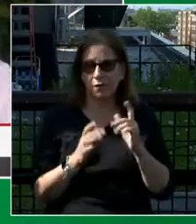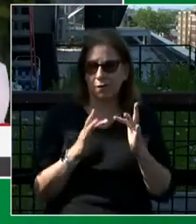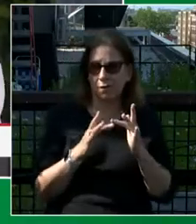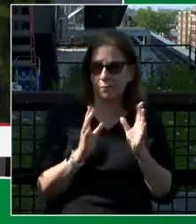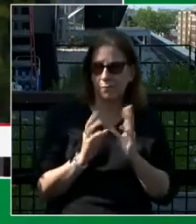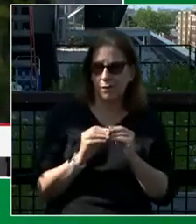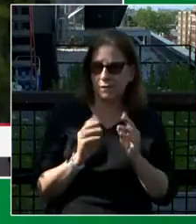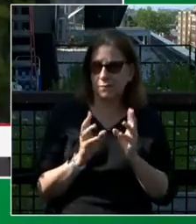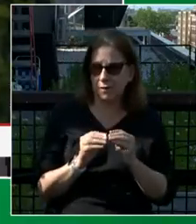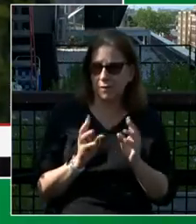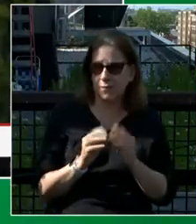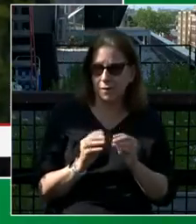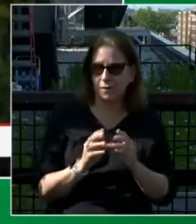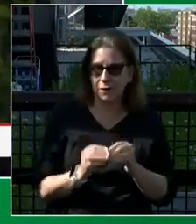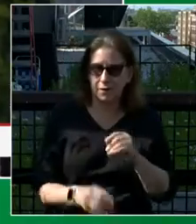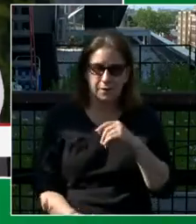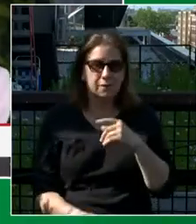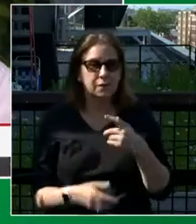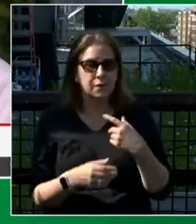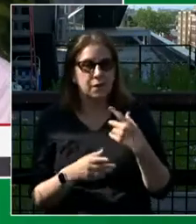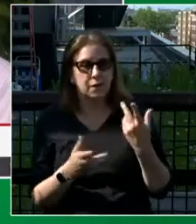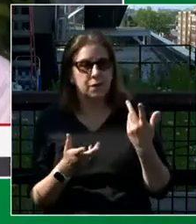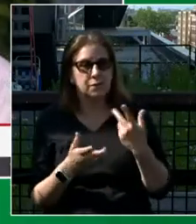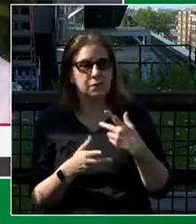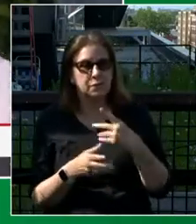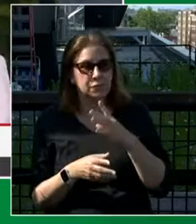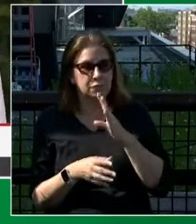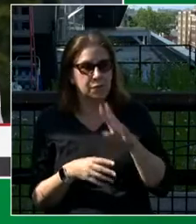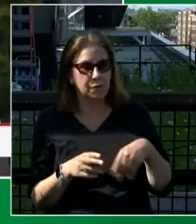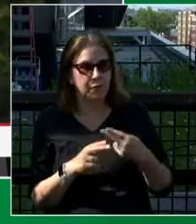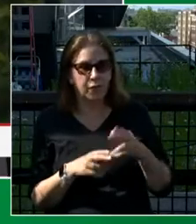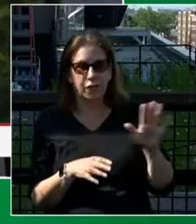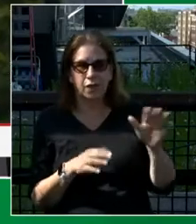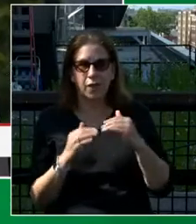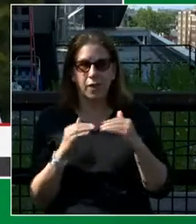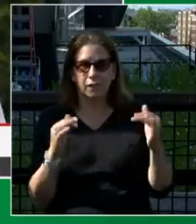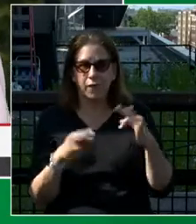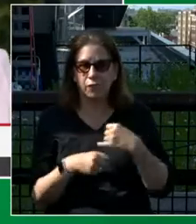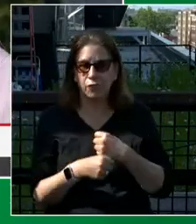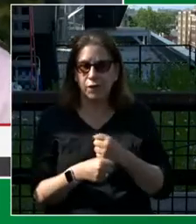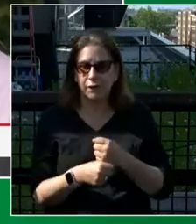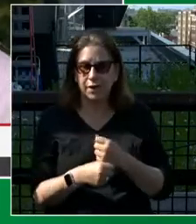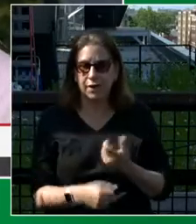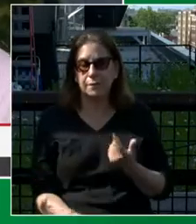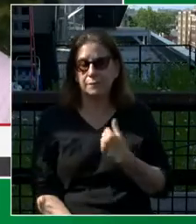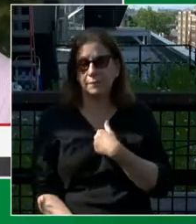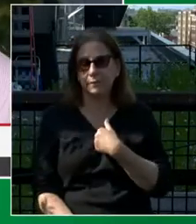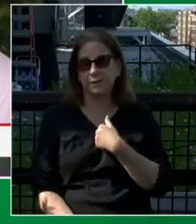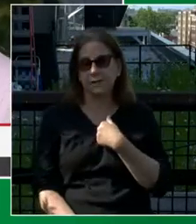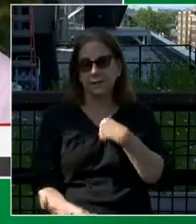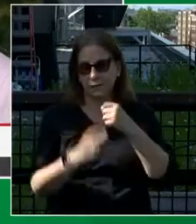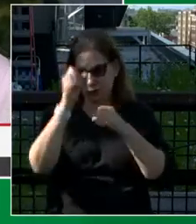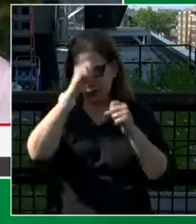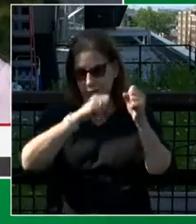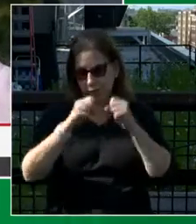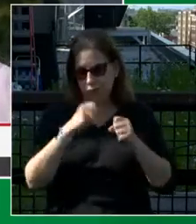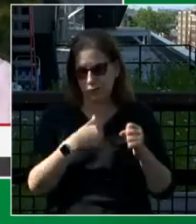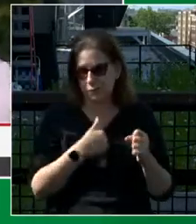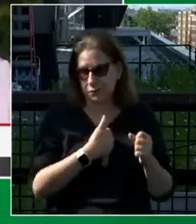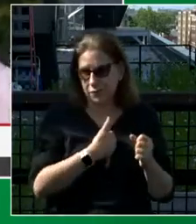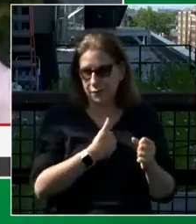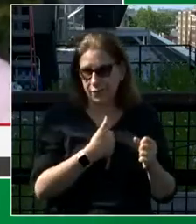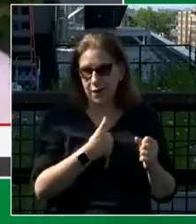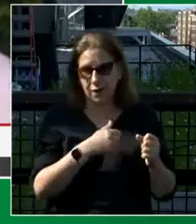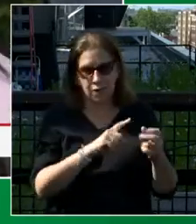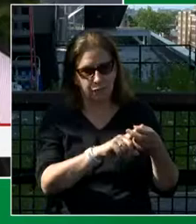week. I come in as a strategist, and I'm the rainmaker and closer. So I bring in all the business, and then when I